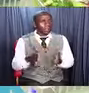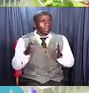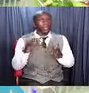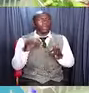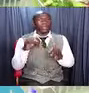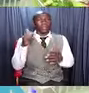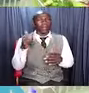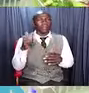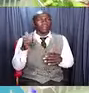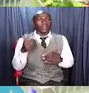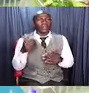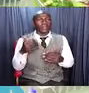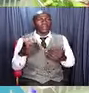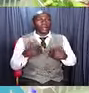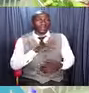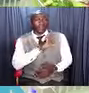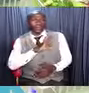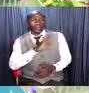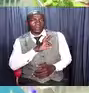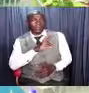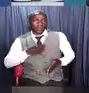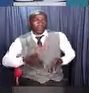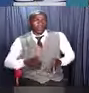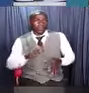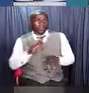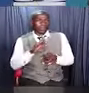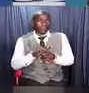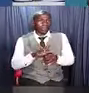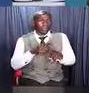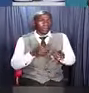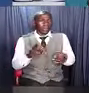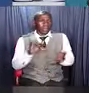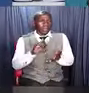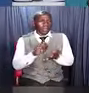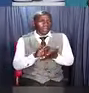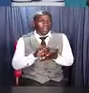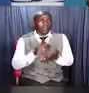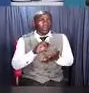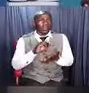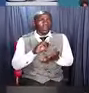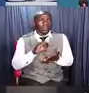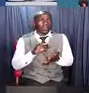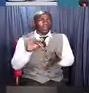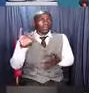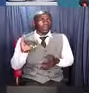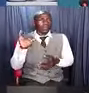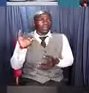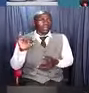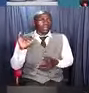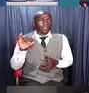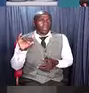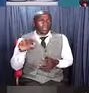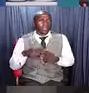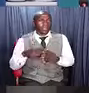Oho. Okay. Una matunda kweli umezaa. You have the fruits that you've got. Lakini ambayo ni yameka. But whatever has